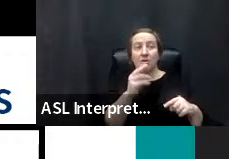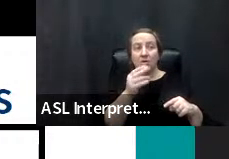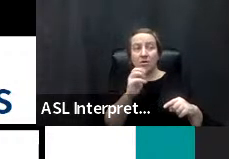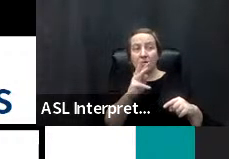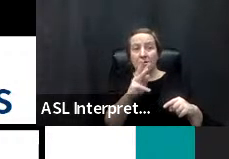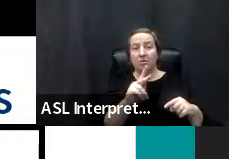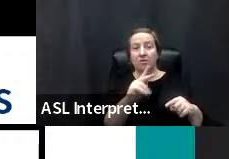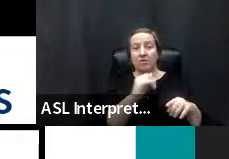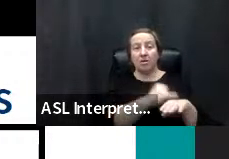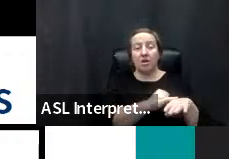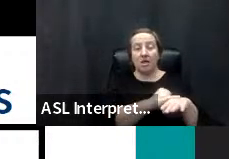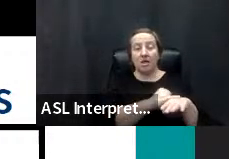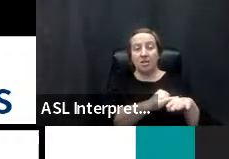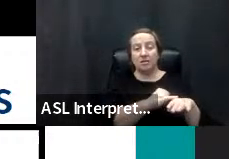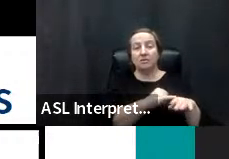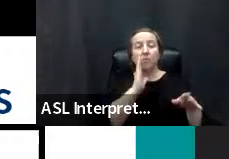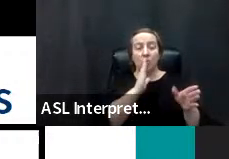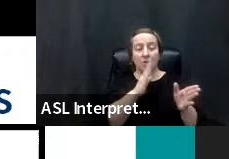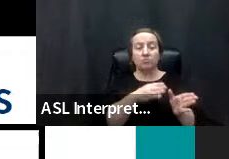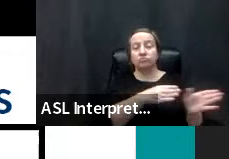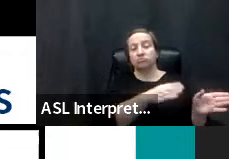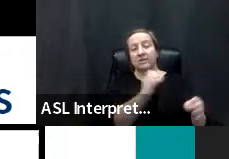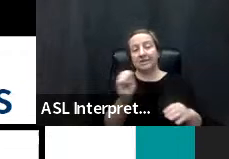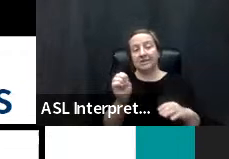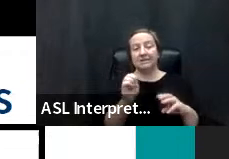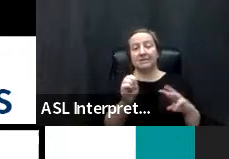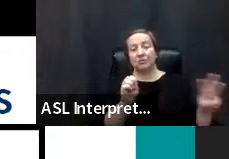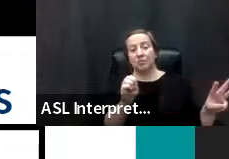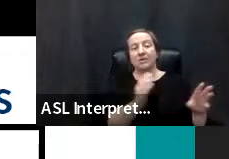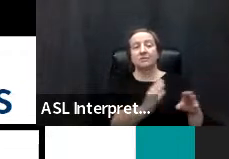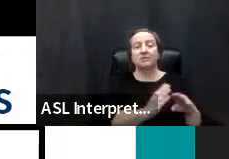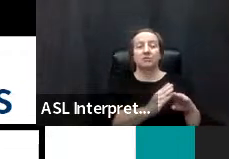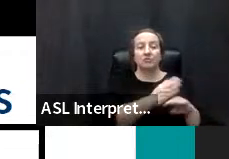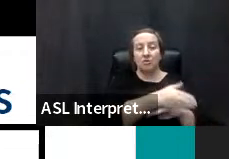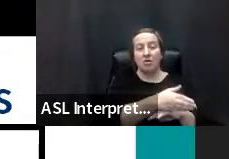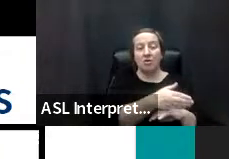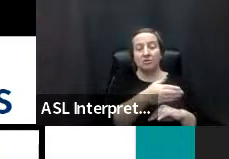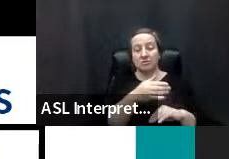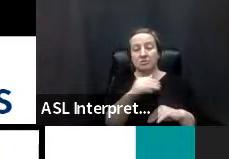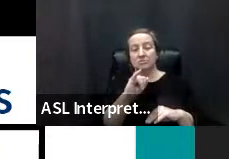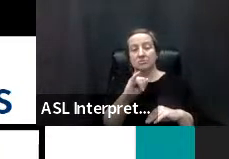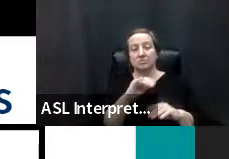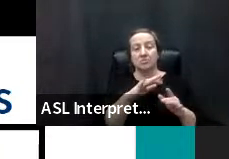extended under the corridor east and west across Hayden Island.